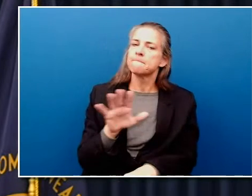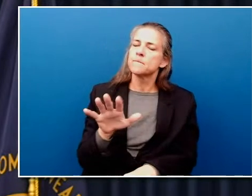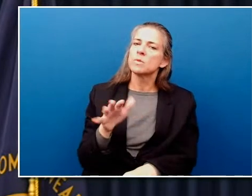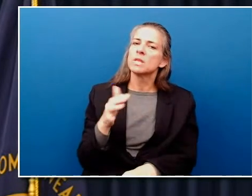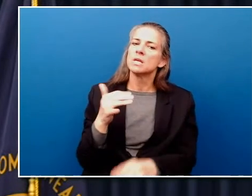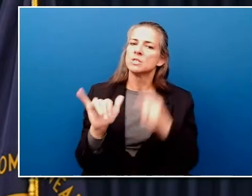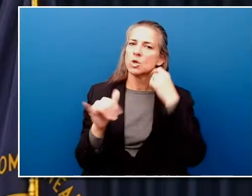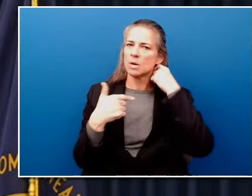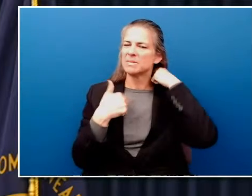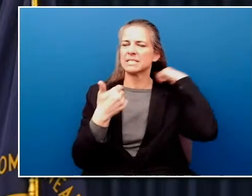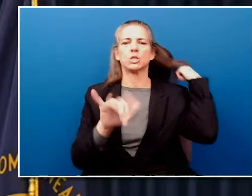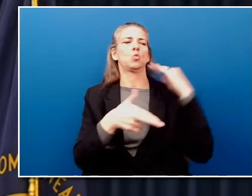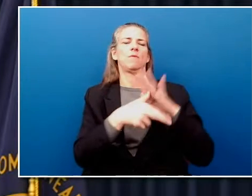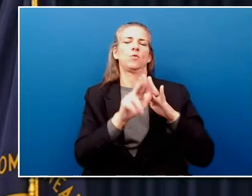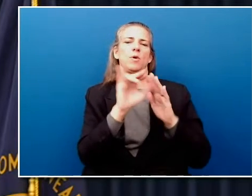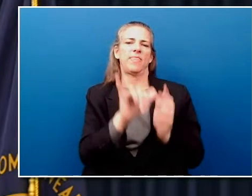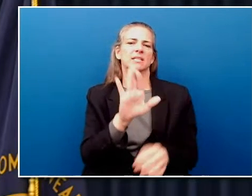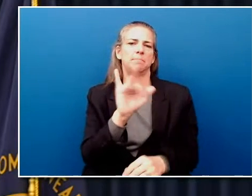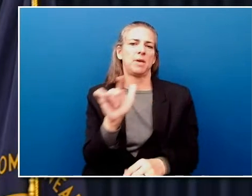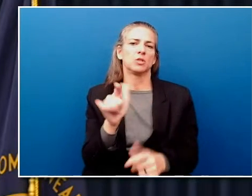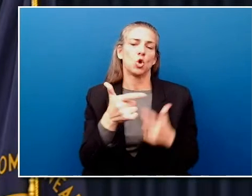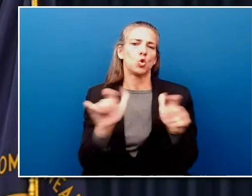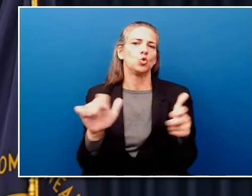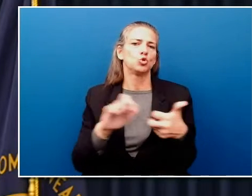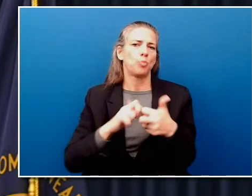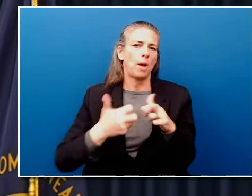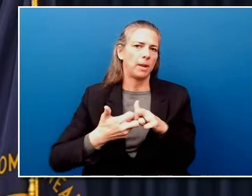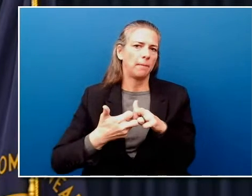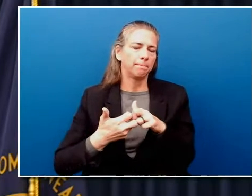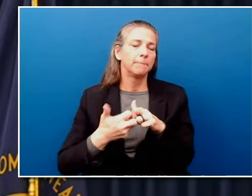bill. It is a major problem. The question